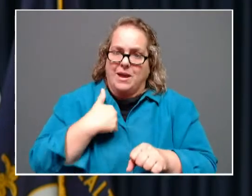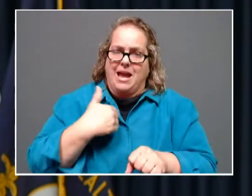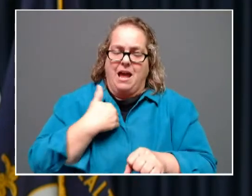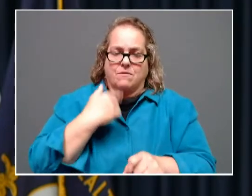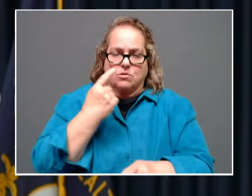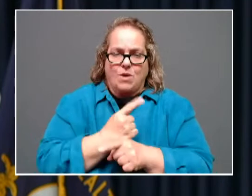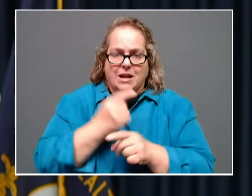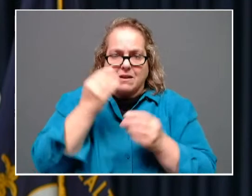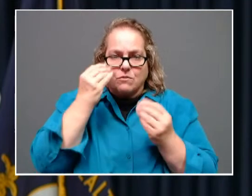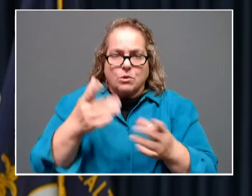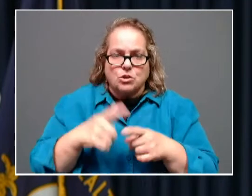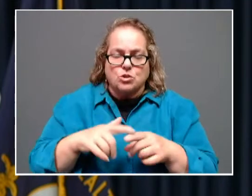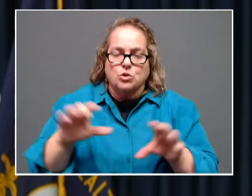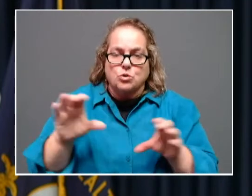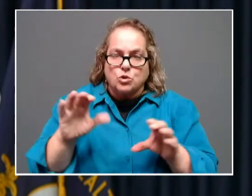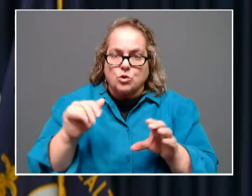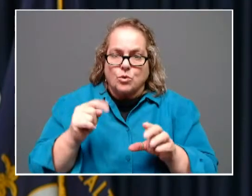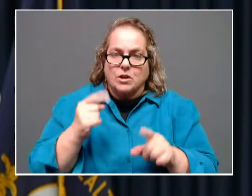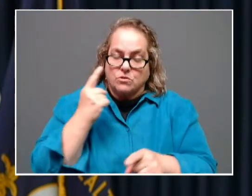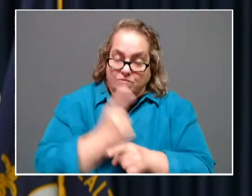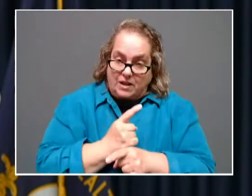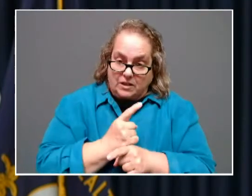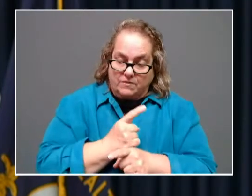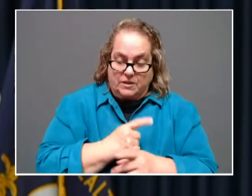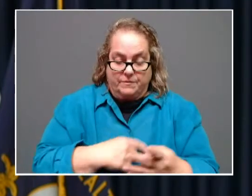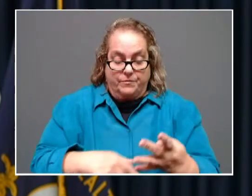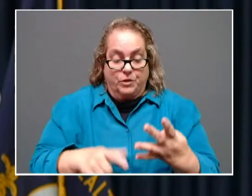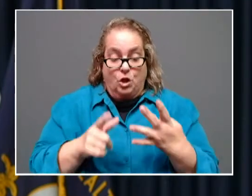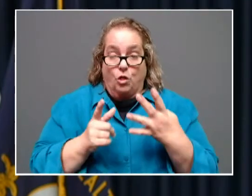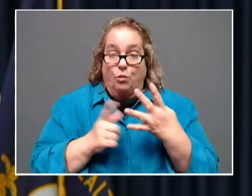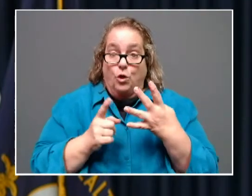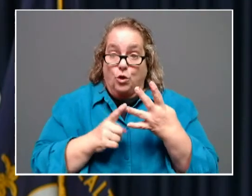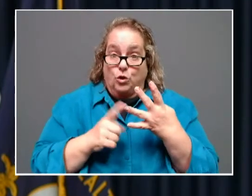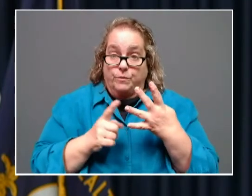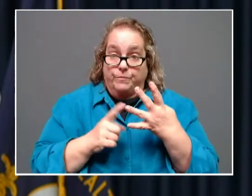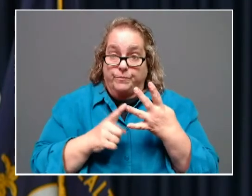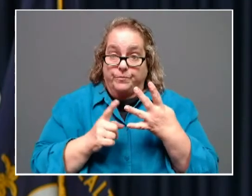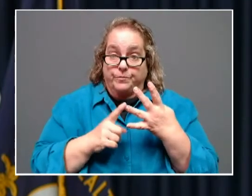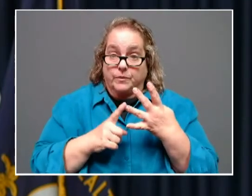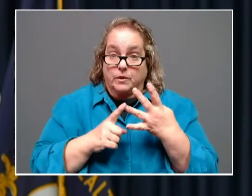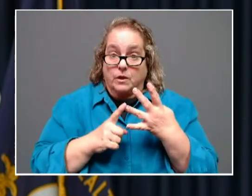to do it effectively. Third, once the